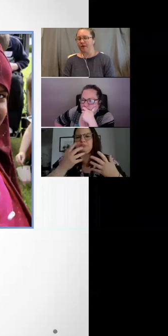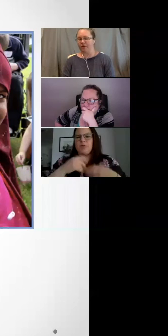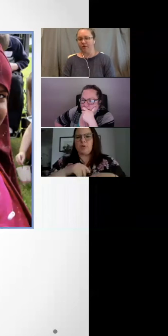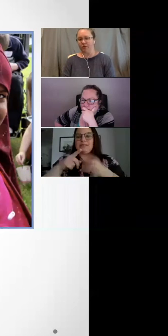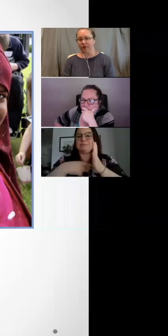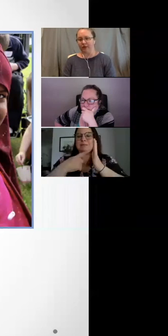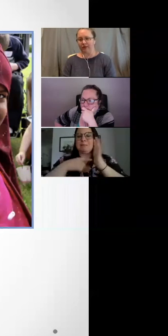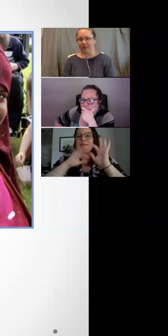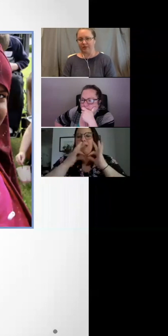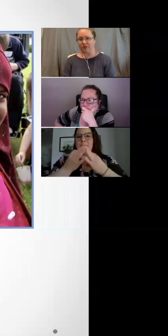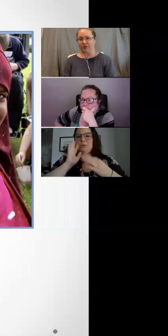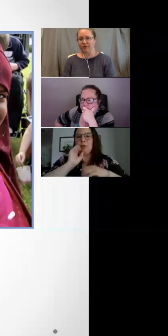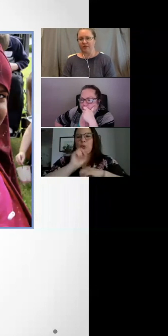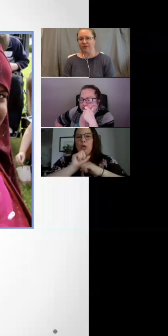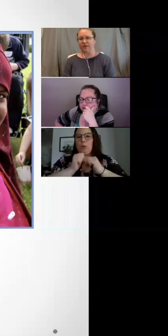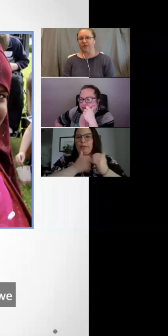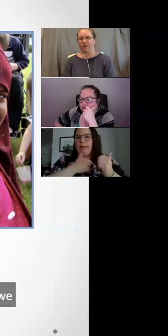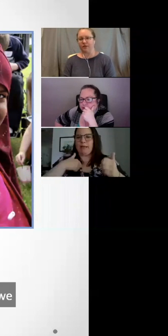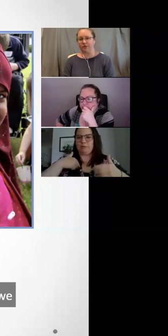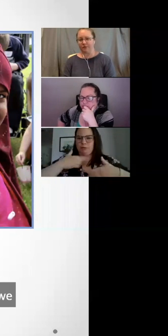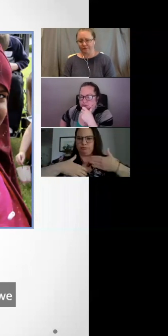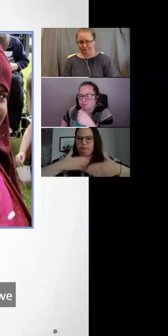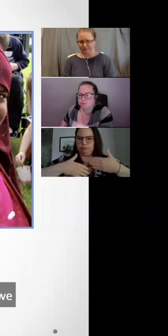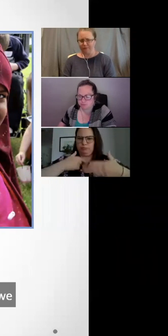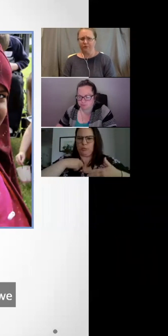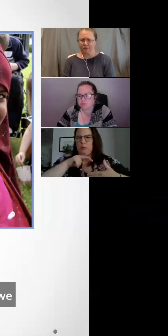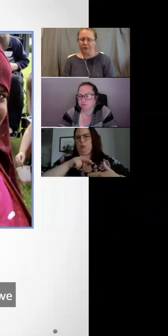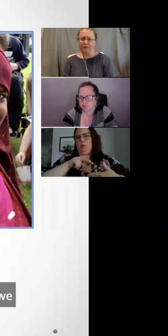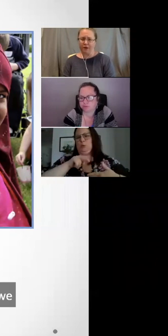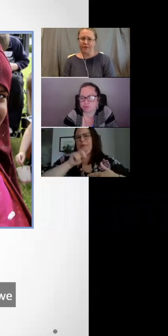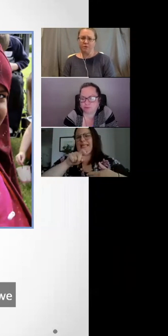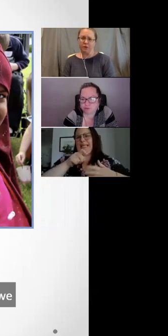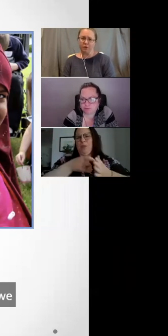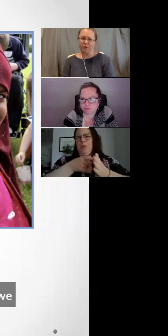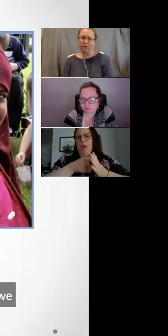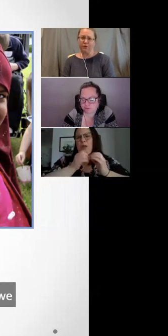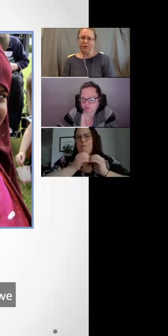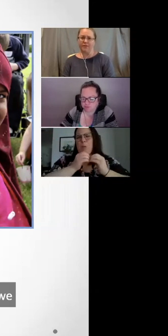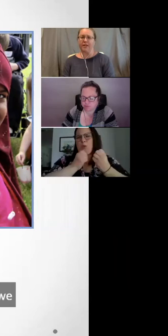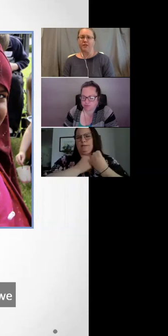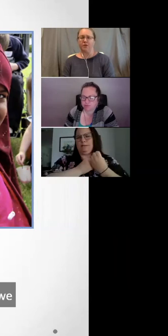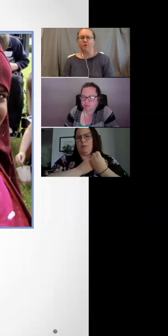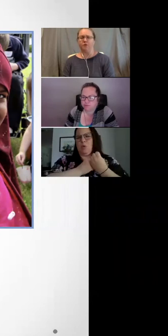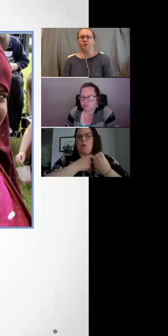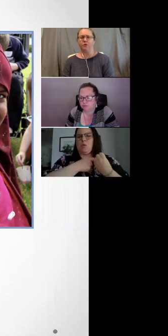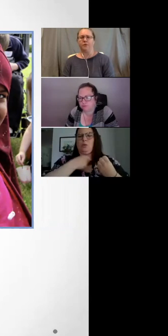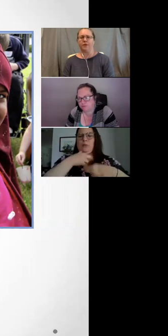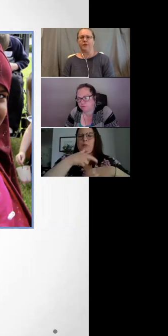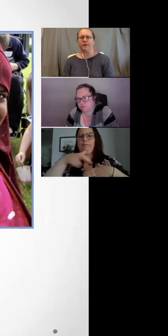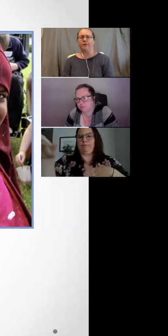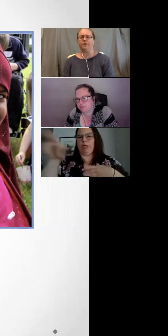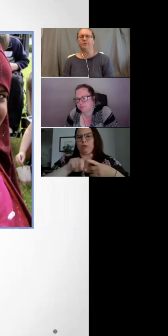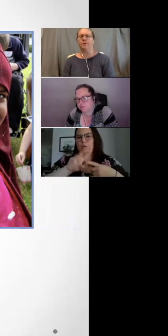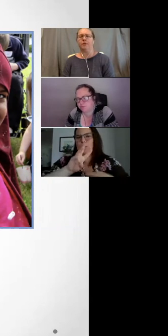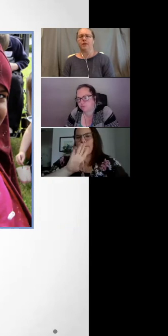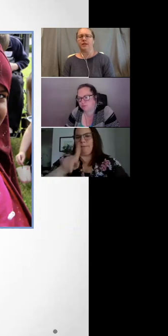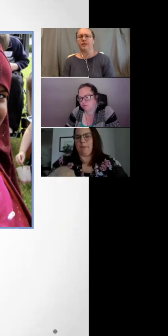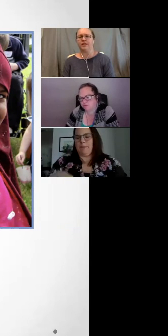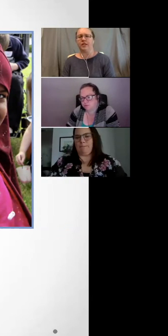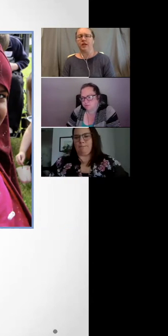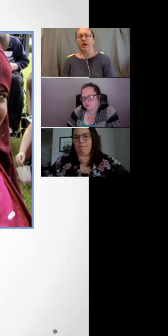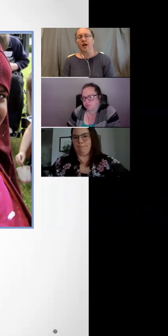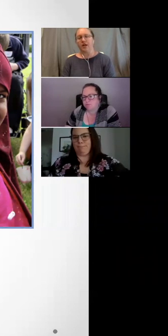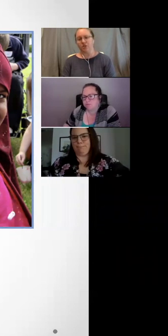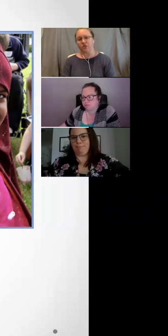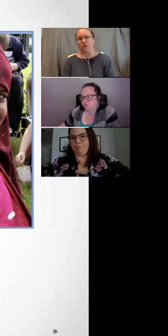program for that. We don't run assessments or things like that ourselves. But families will work with us, and as we go forward with that family, we may realize they